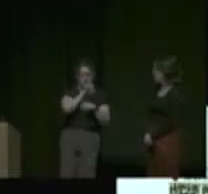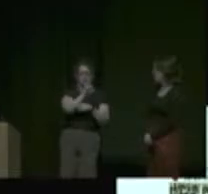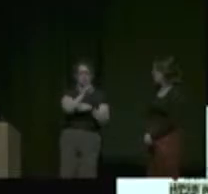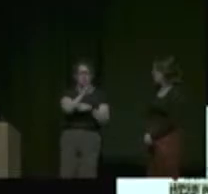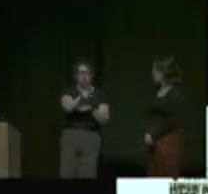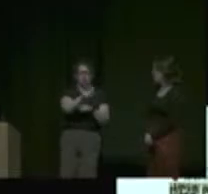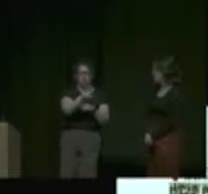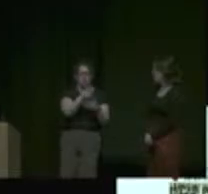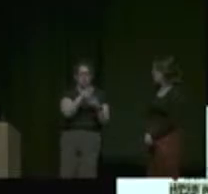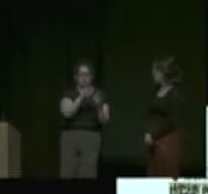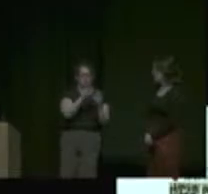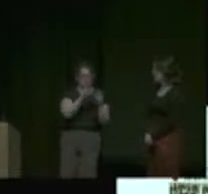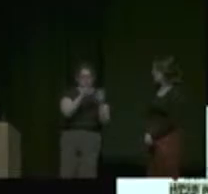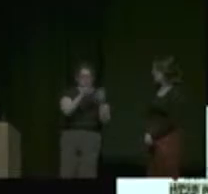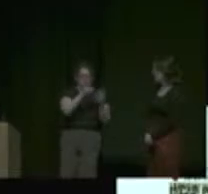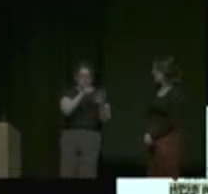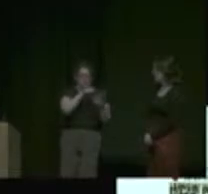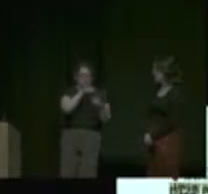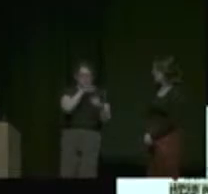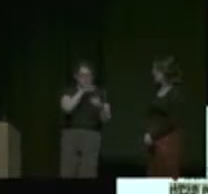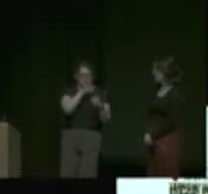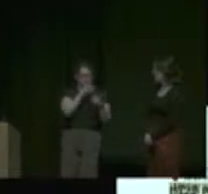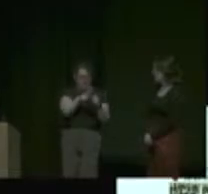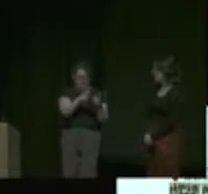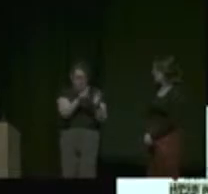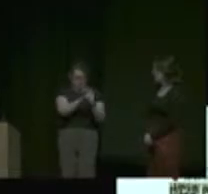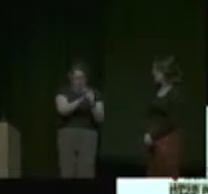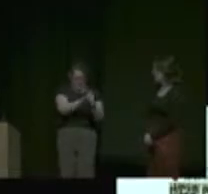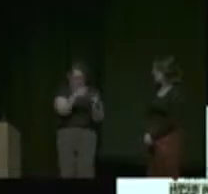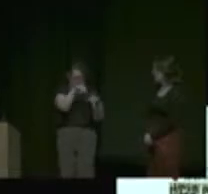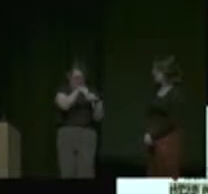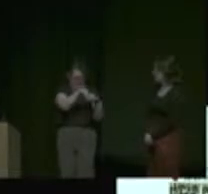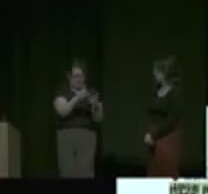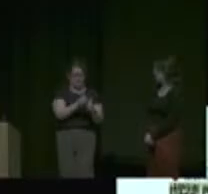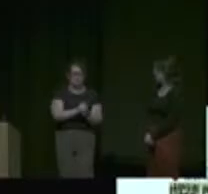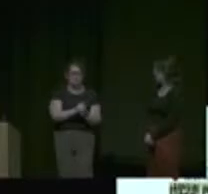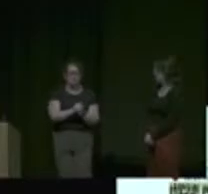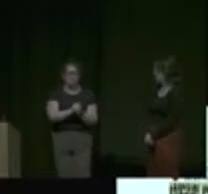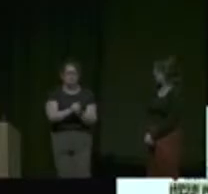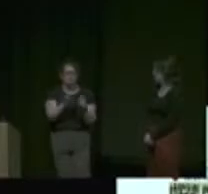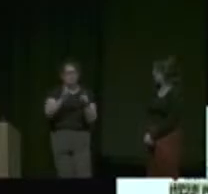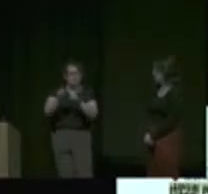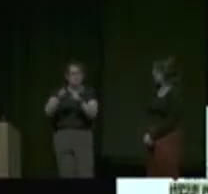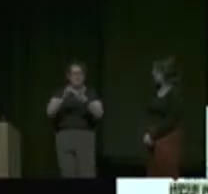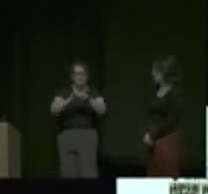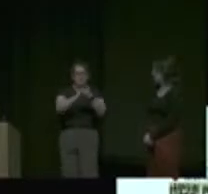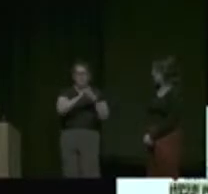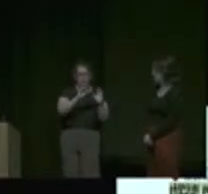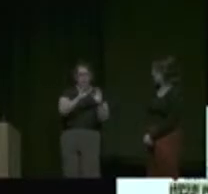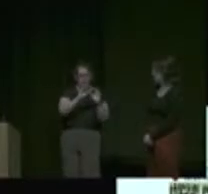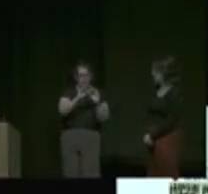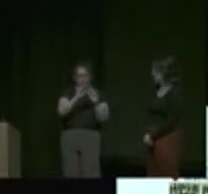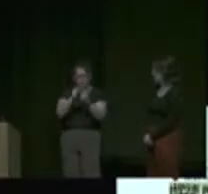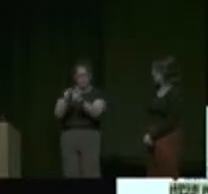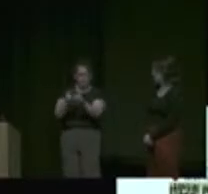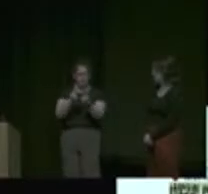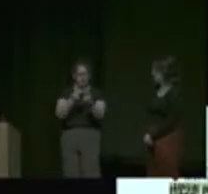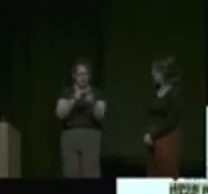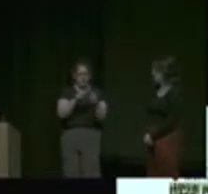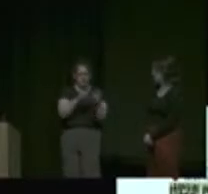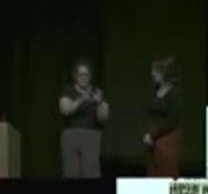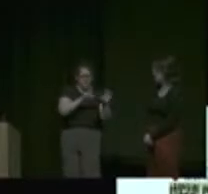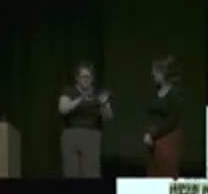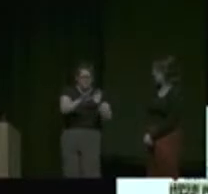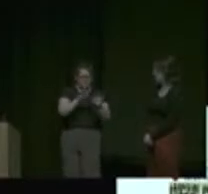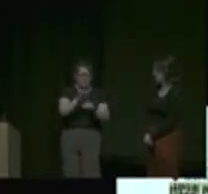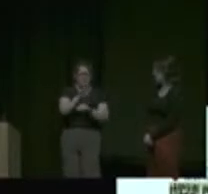In 2009 and 2011, US EPA and the partners worked to complete sampling within the